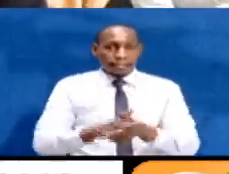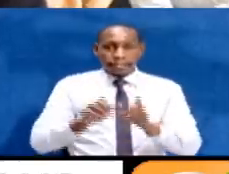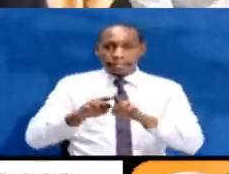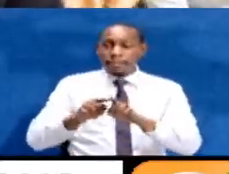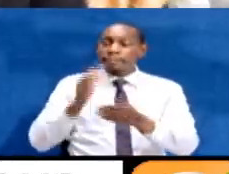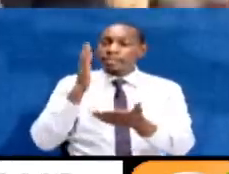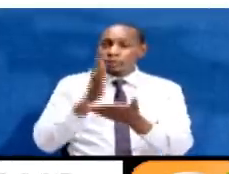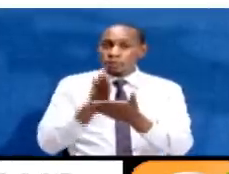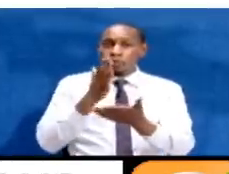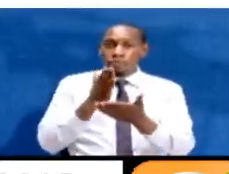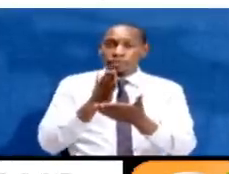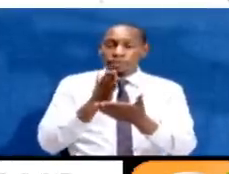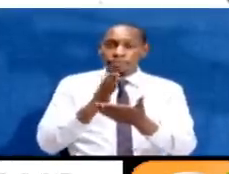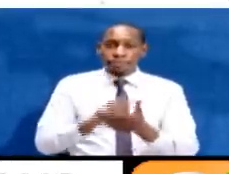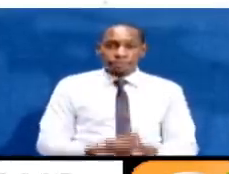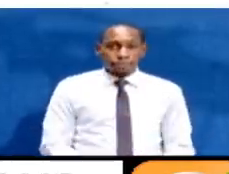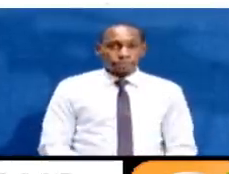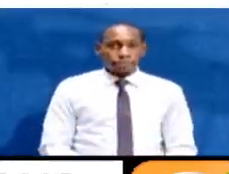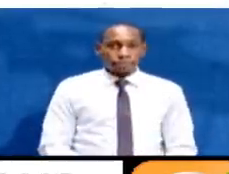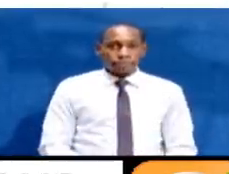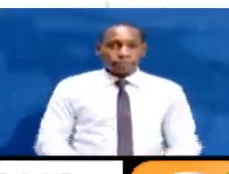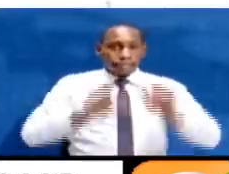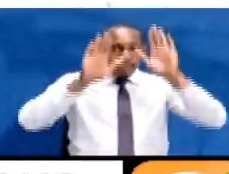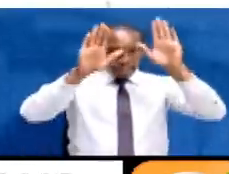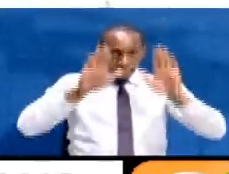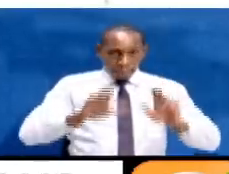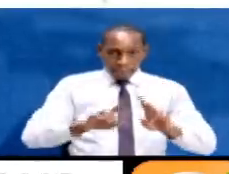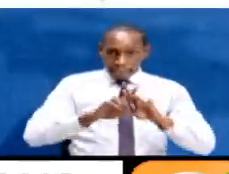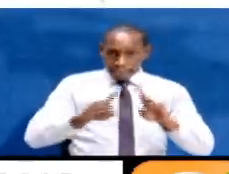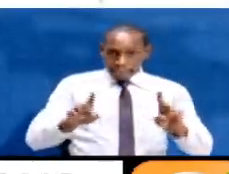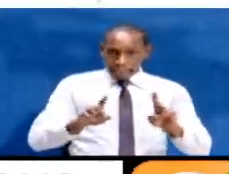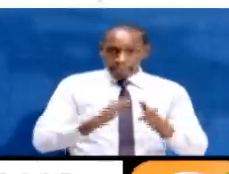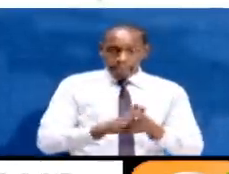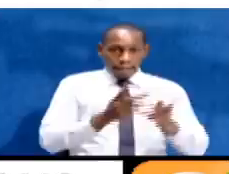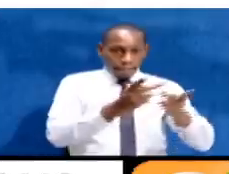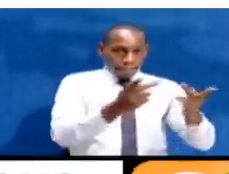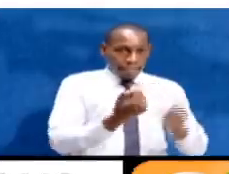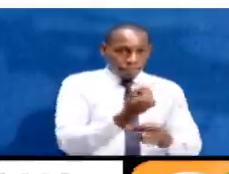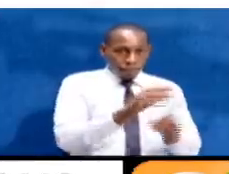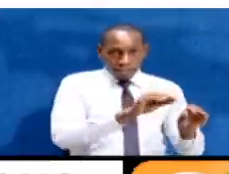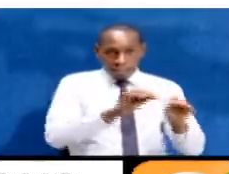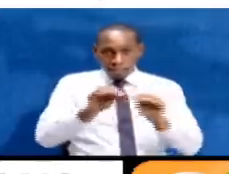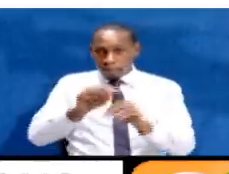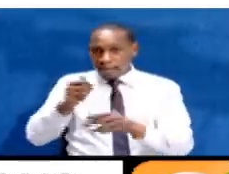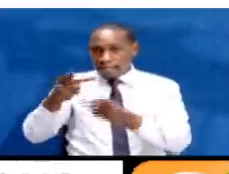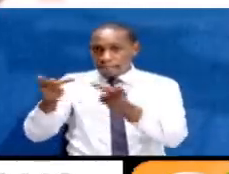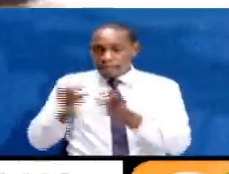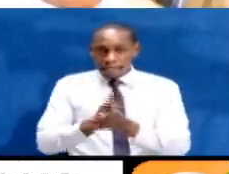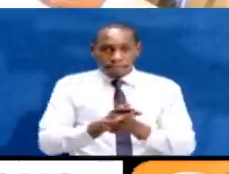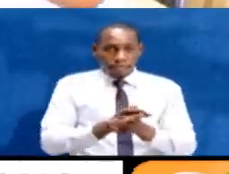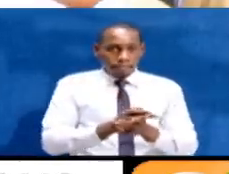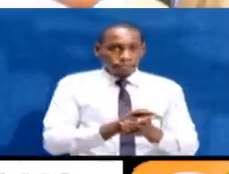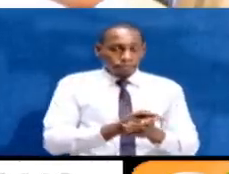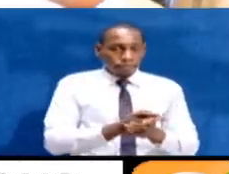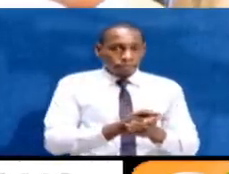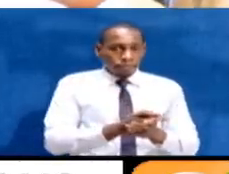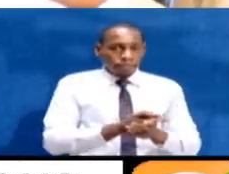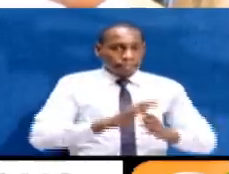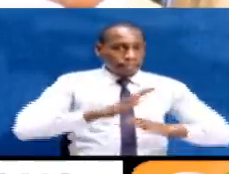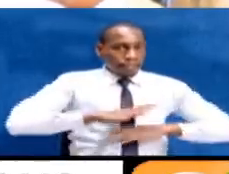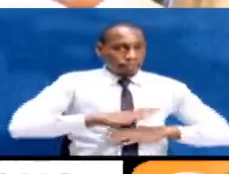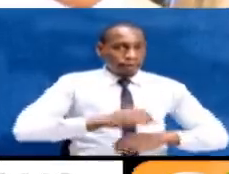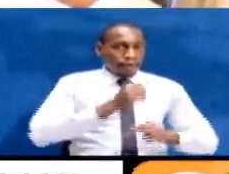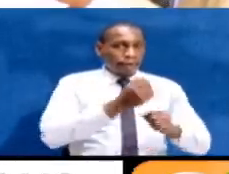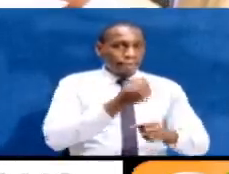it is genuine, and it is efficient. And it is important to start from one place to another. Convince the medical workers, convince